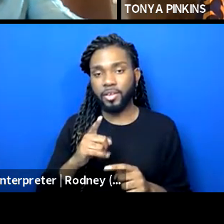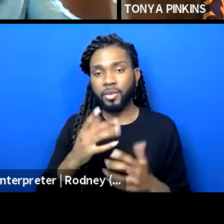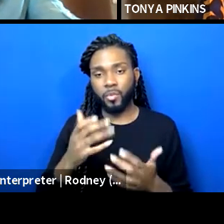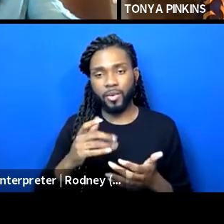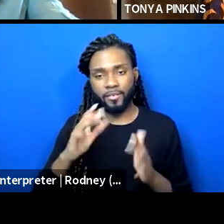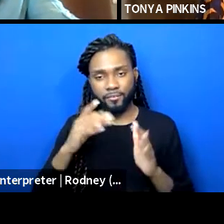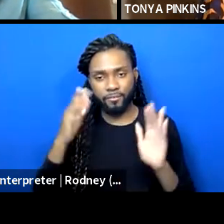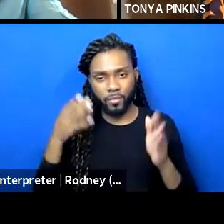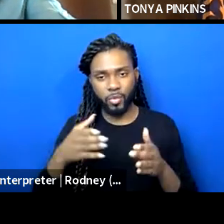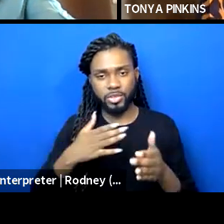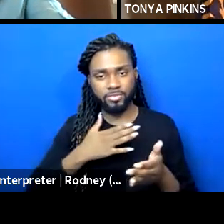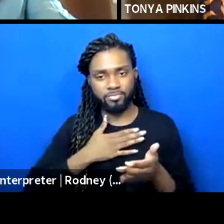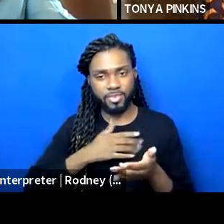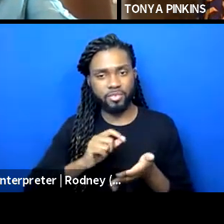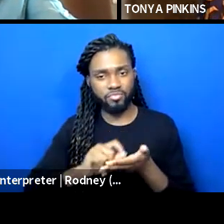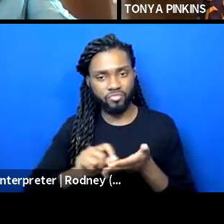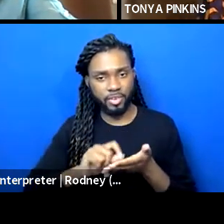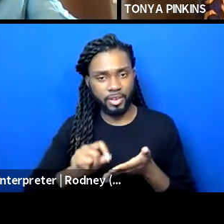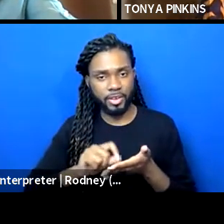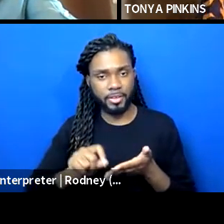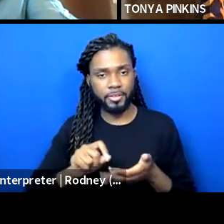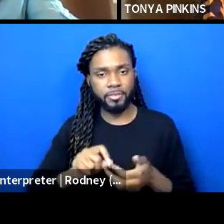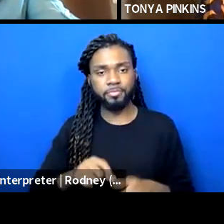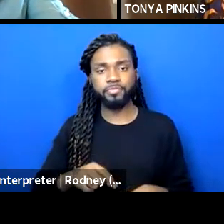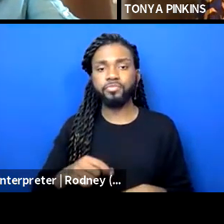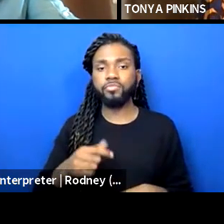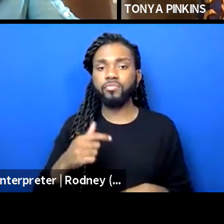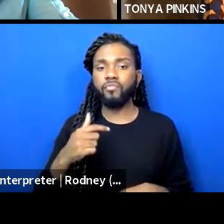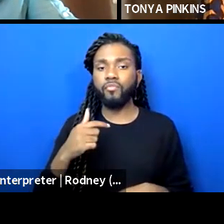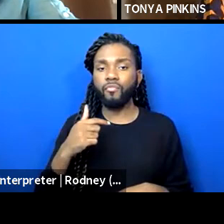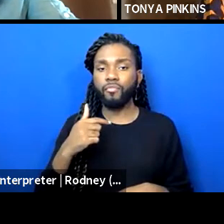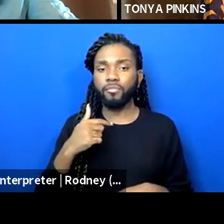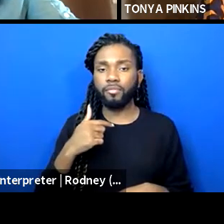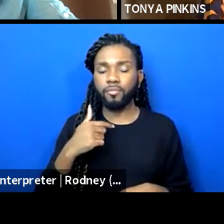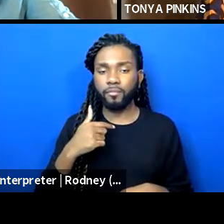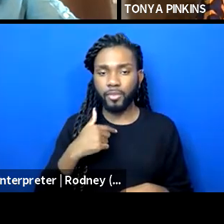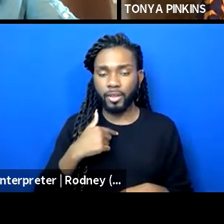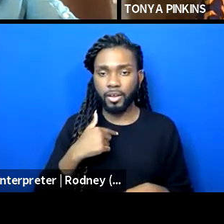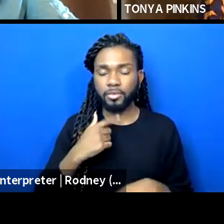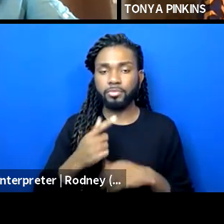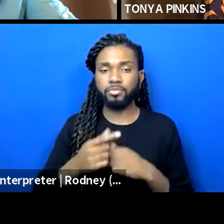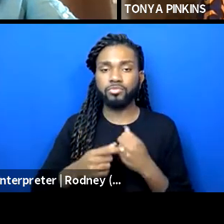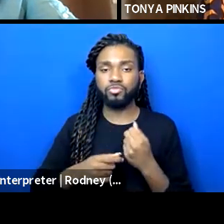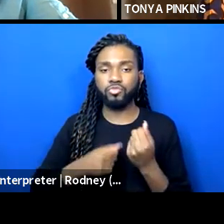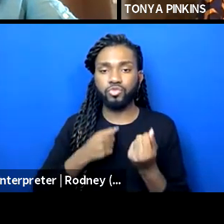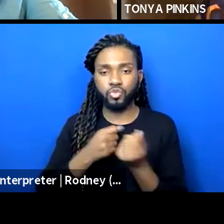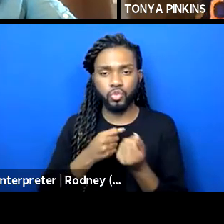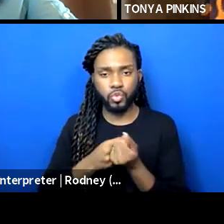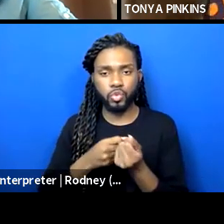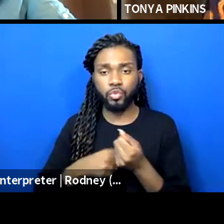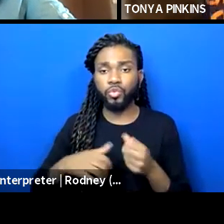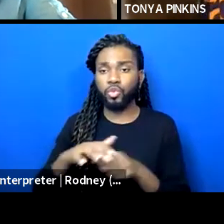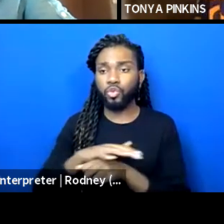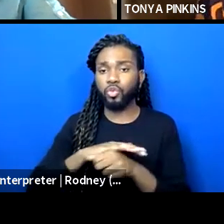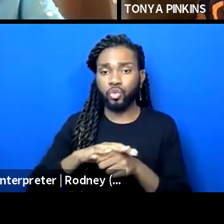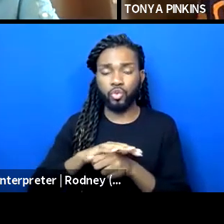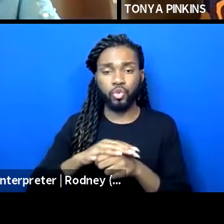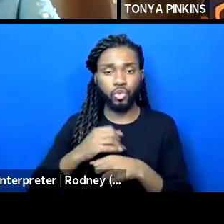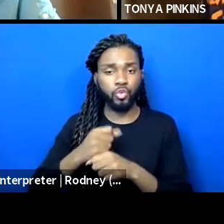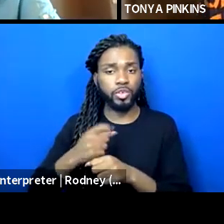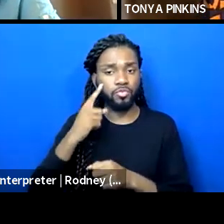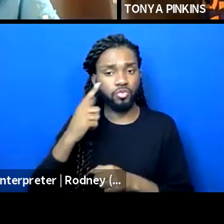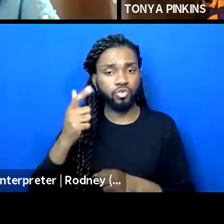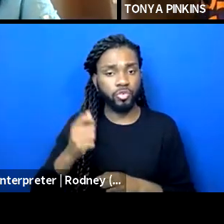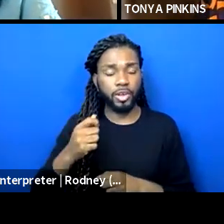writing. And so, you know, I'm supporting the creation of a grant so a Black